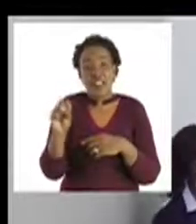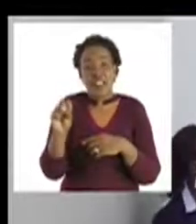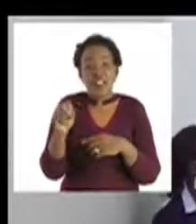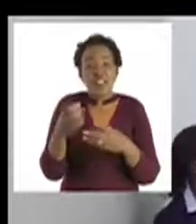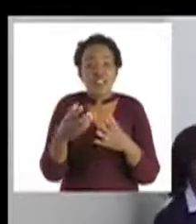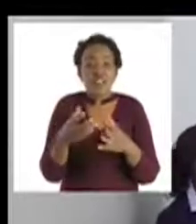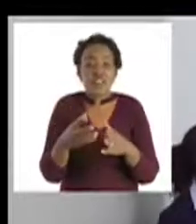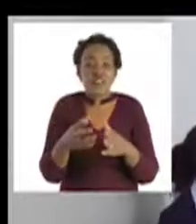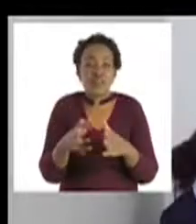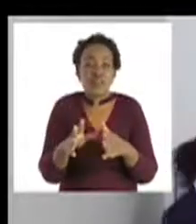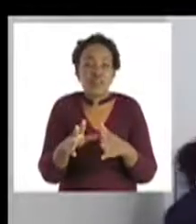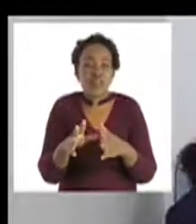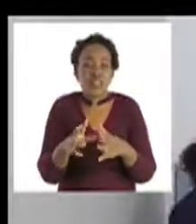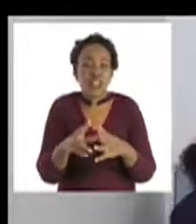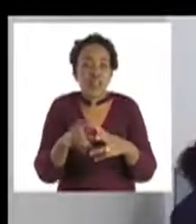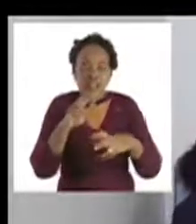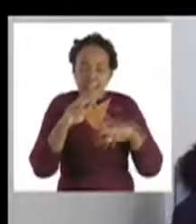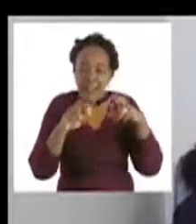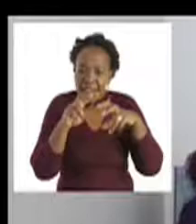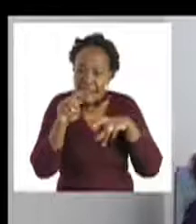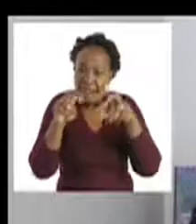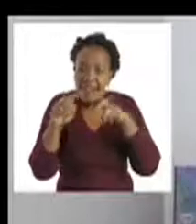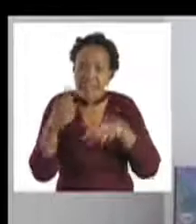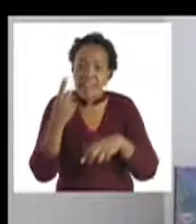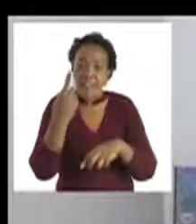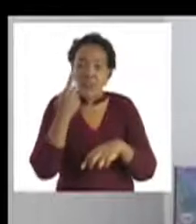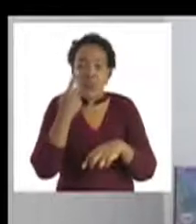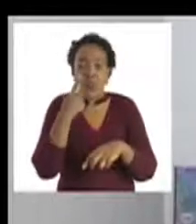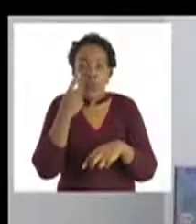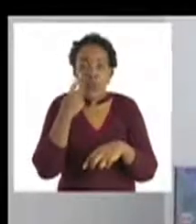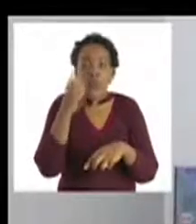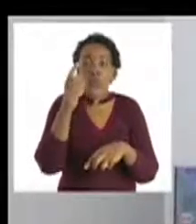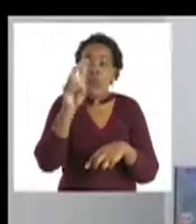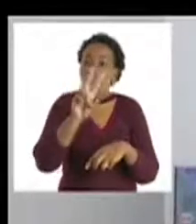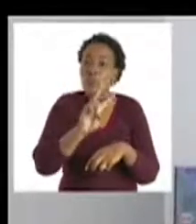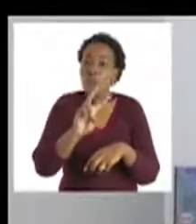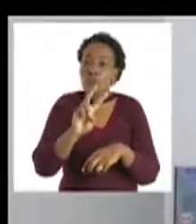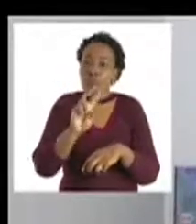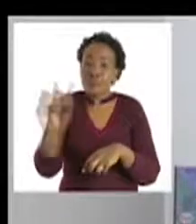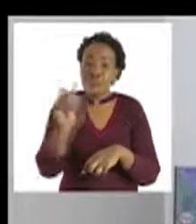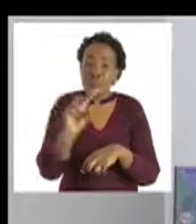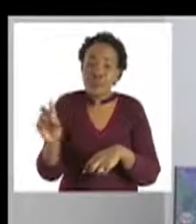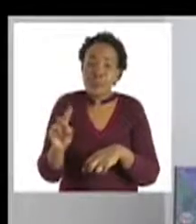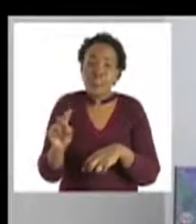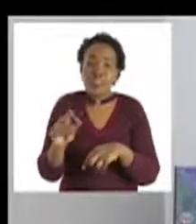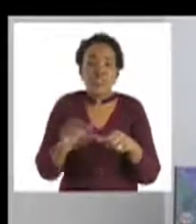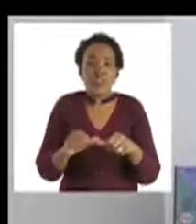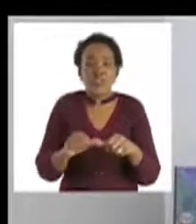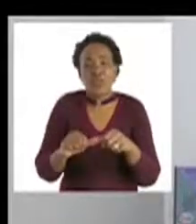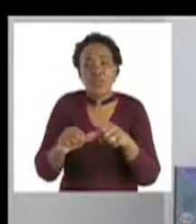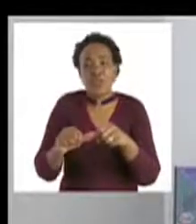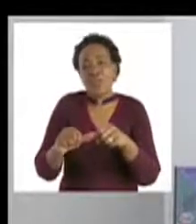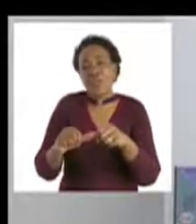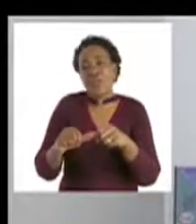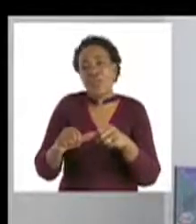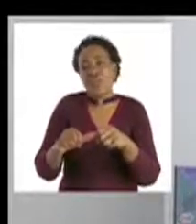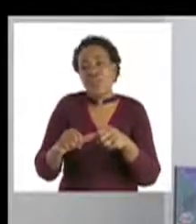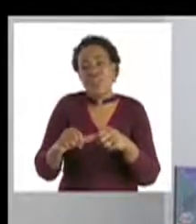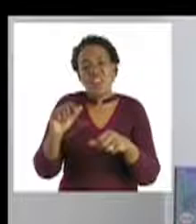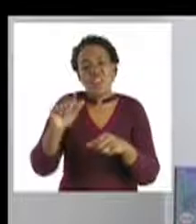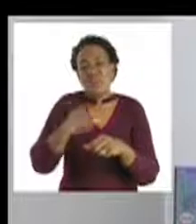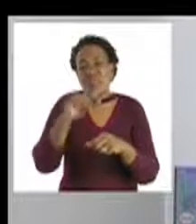about searching the sight words from the puzzle. Let's now move on to another